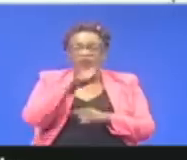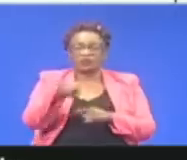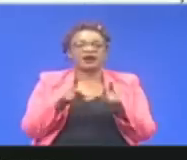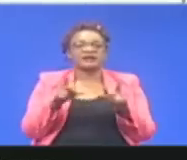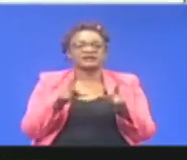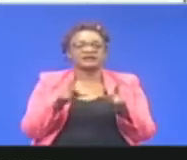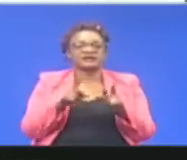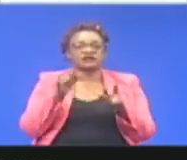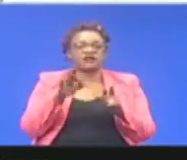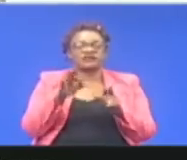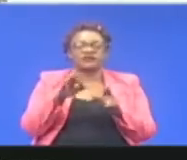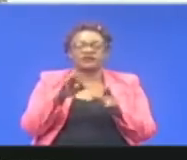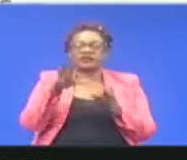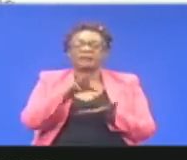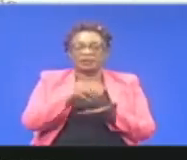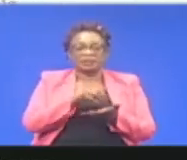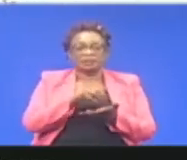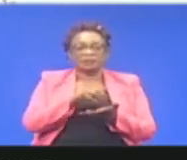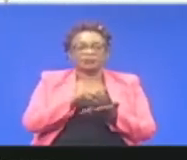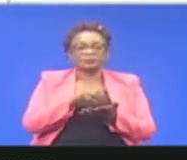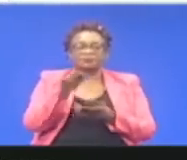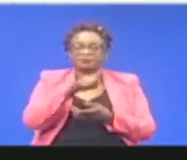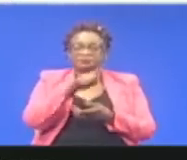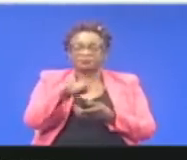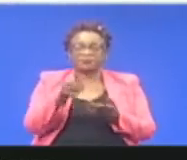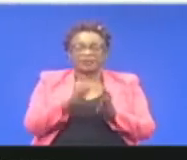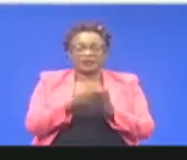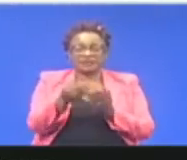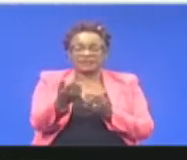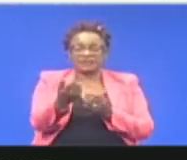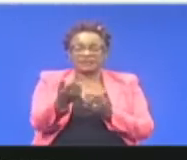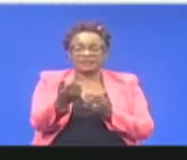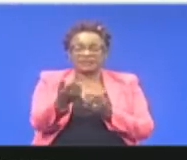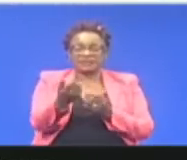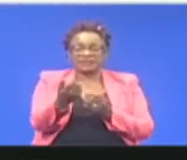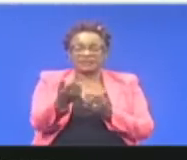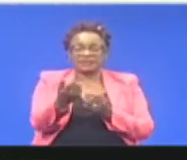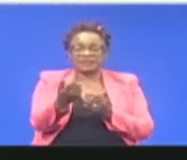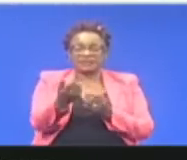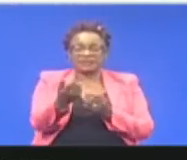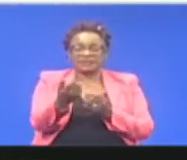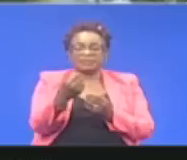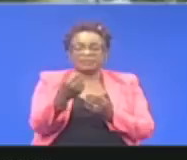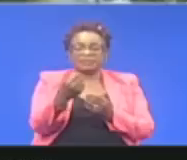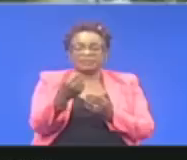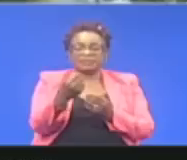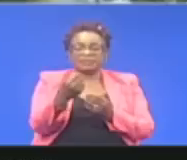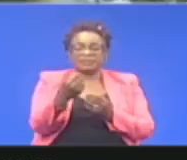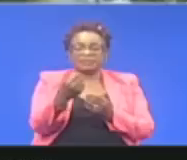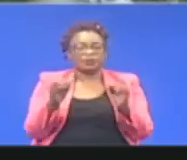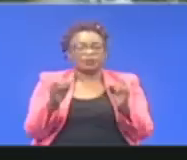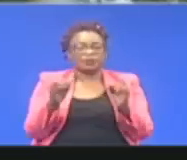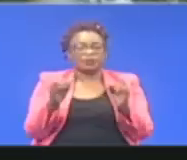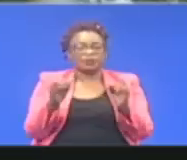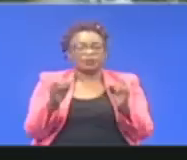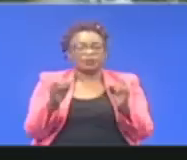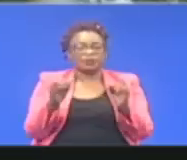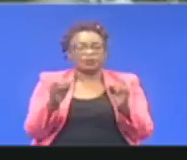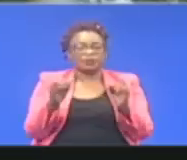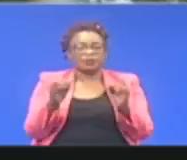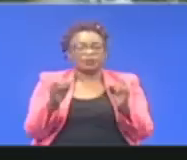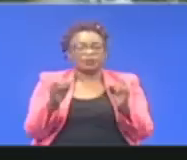of the food retailer, terming it unconstitutional. The mail, perceived to have implied that the retail chain was only interested in